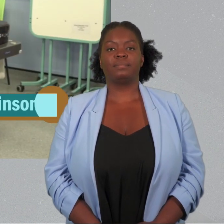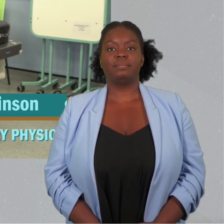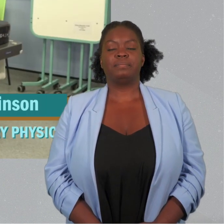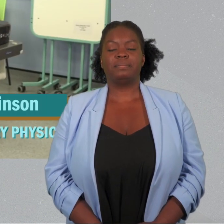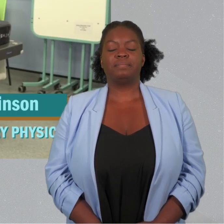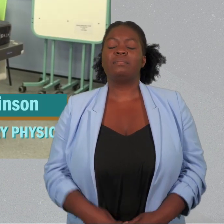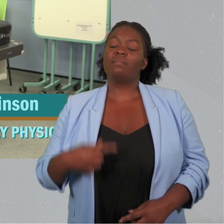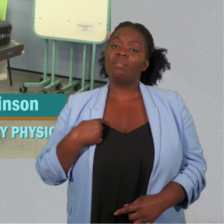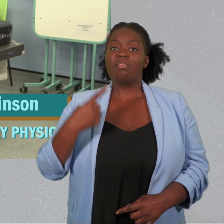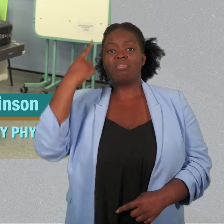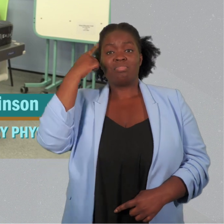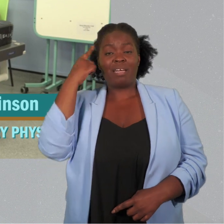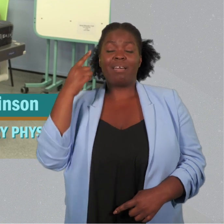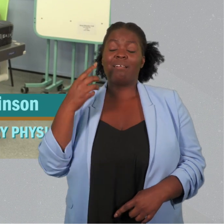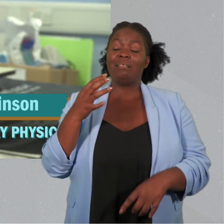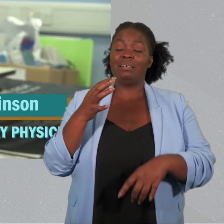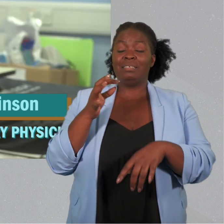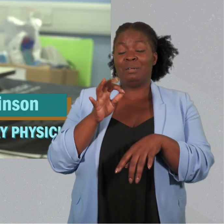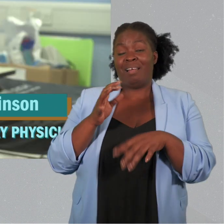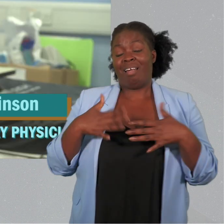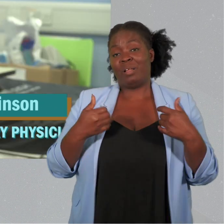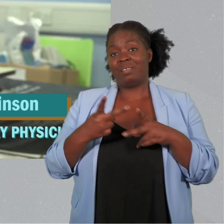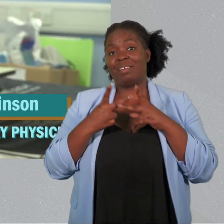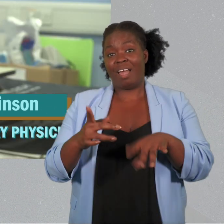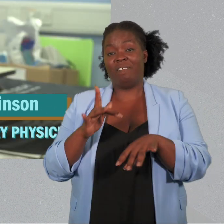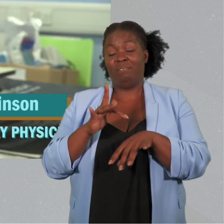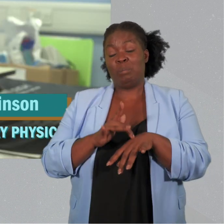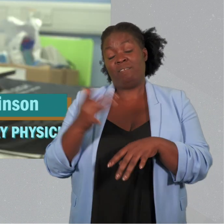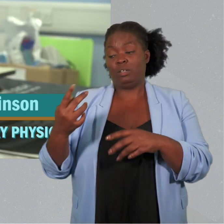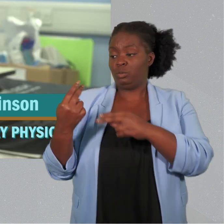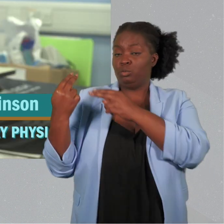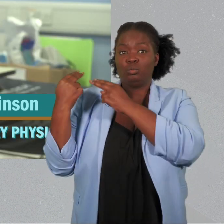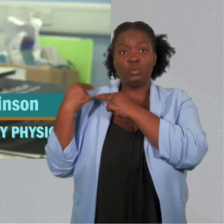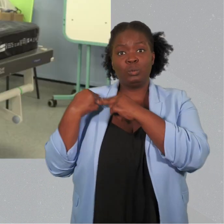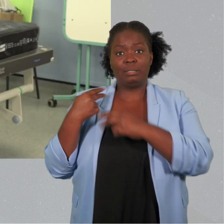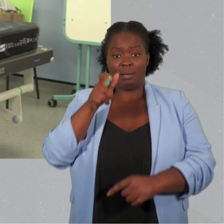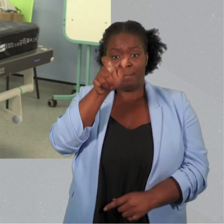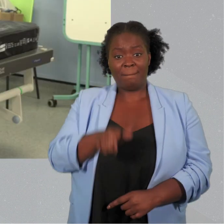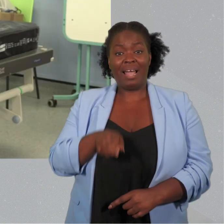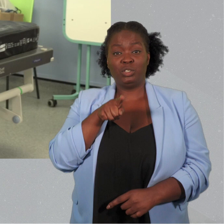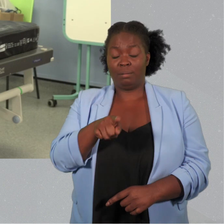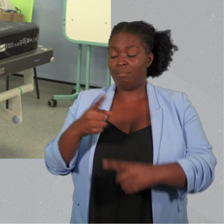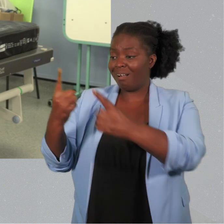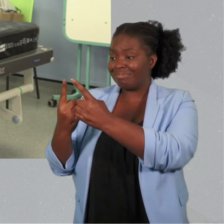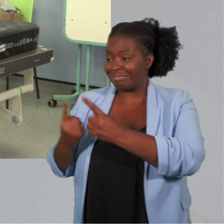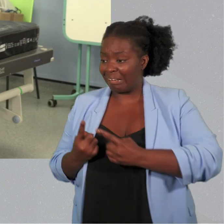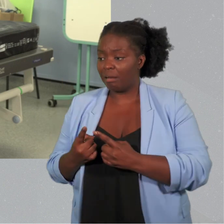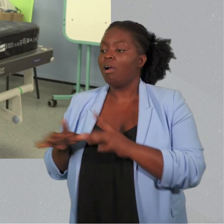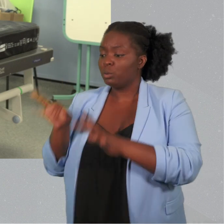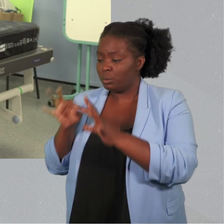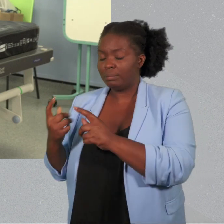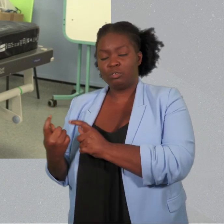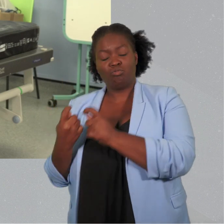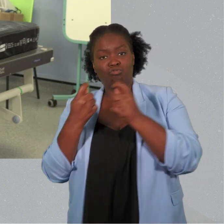I think healthcare professionals have a duty not just to the patient in front of them, but also the impacts of the treatments they